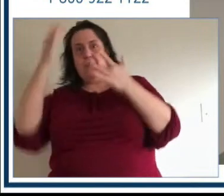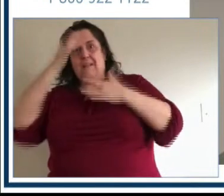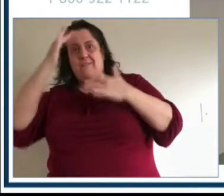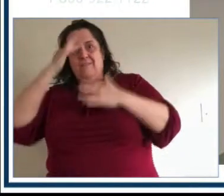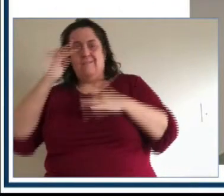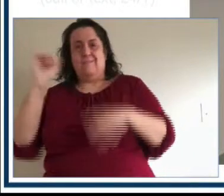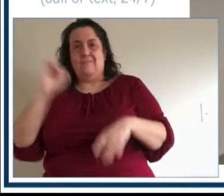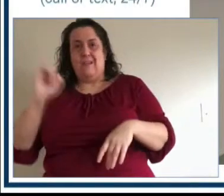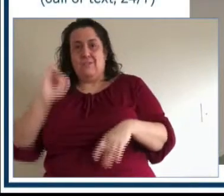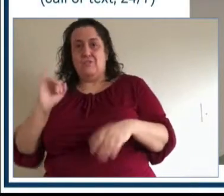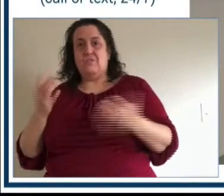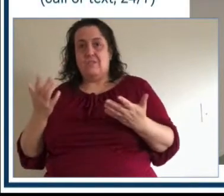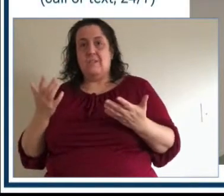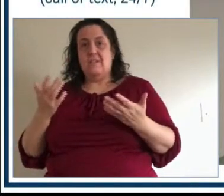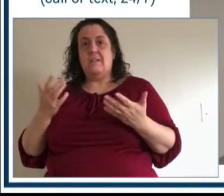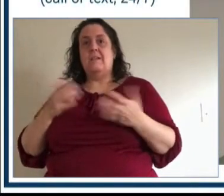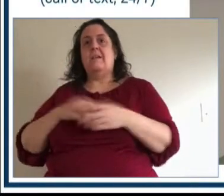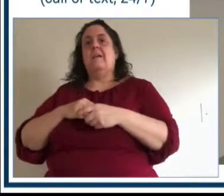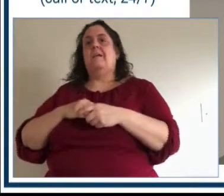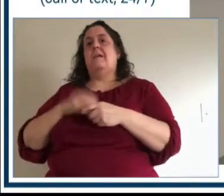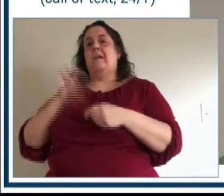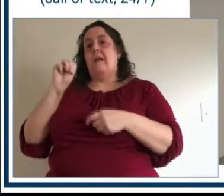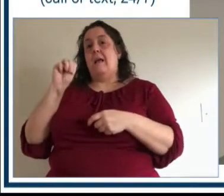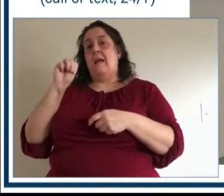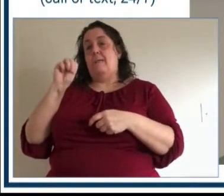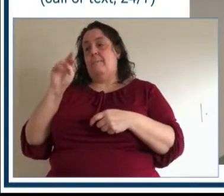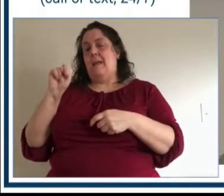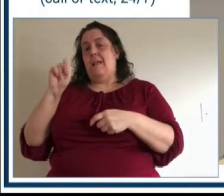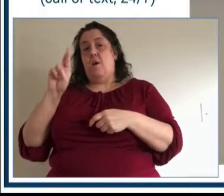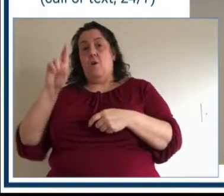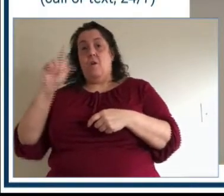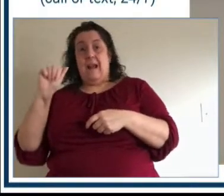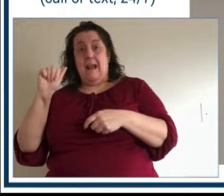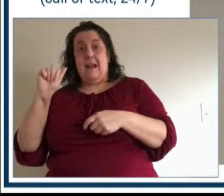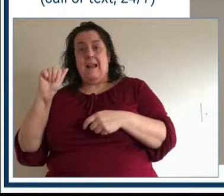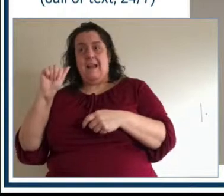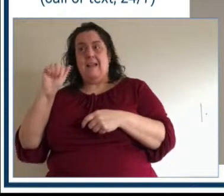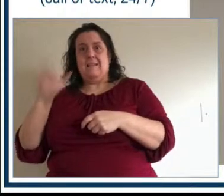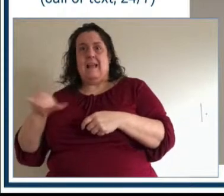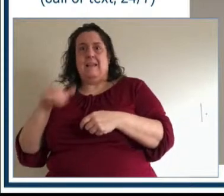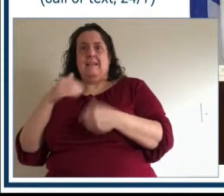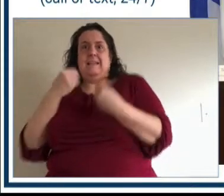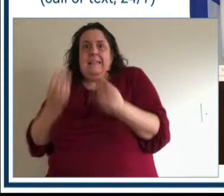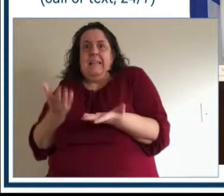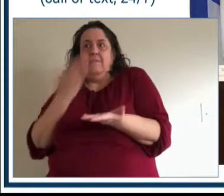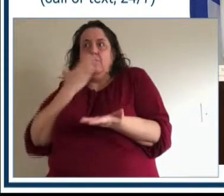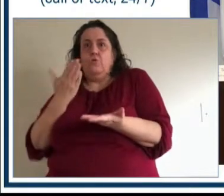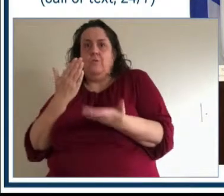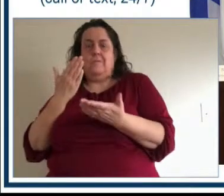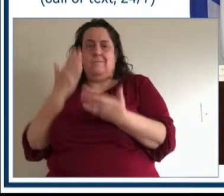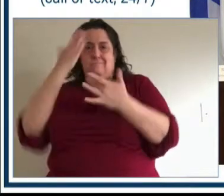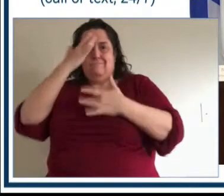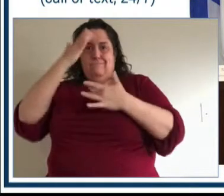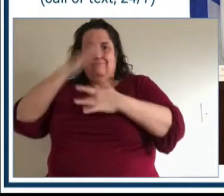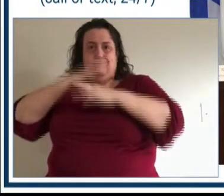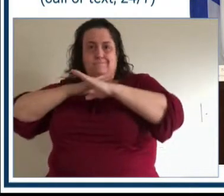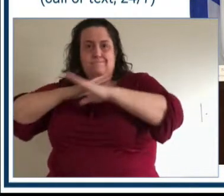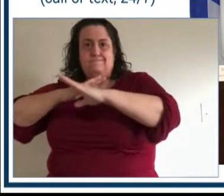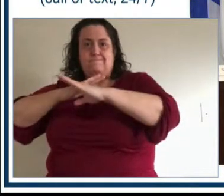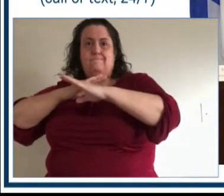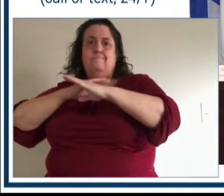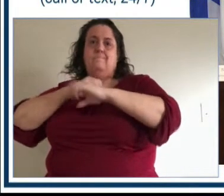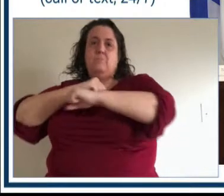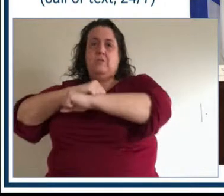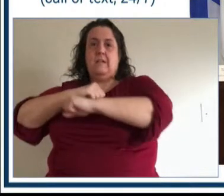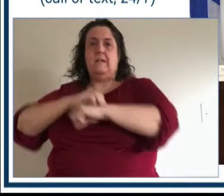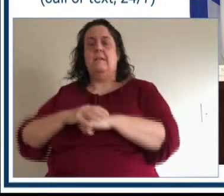vaccine especially, you have very good protection against severe disease. Does this encourage you to ramp up the eligibility for booster doses, given that